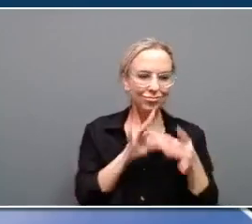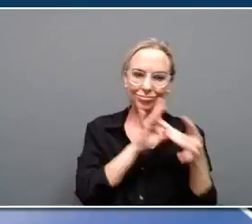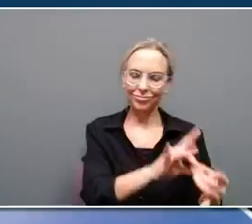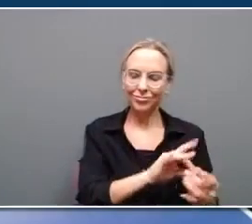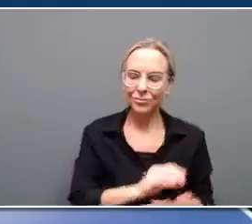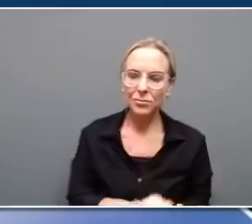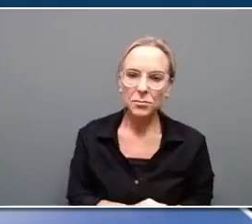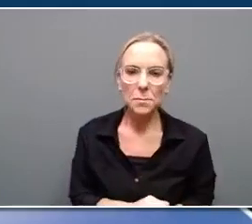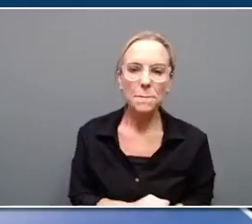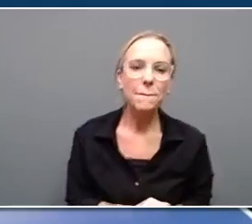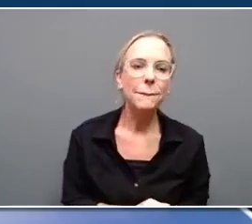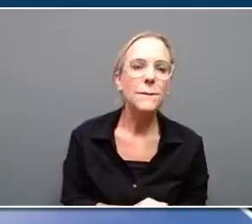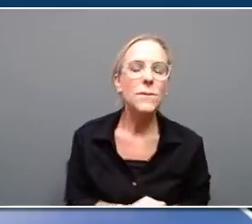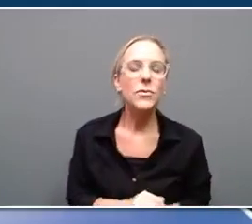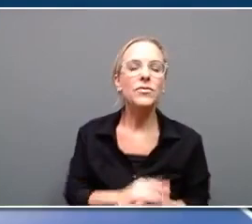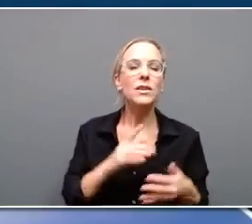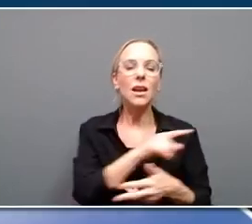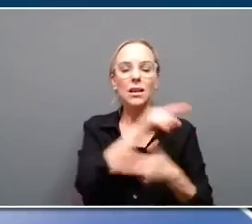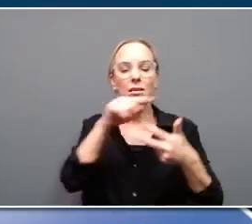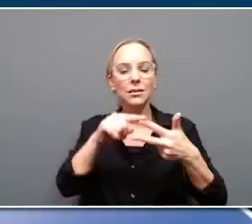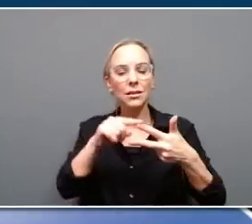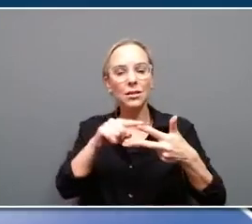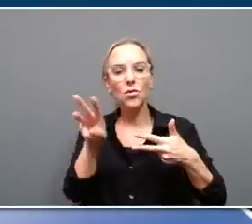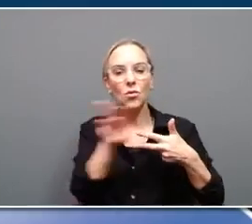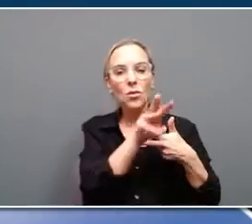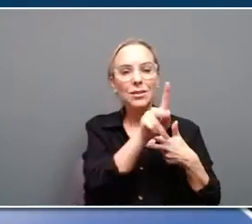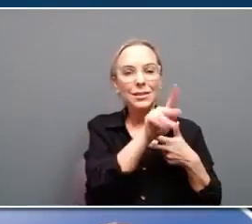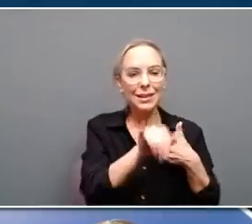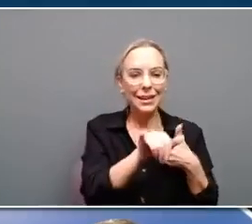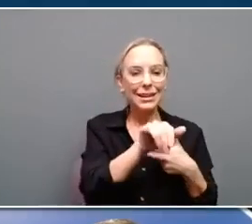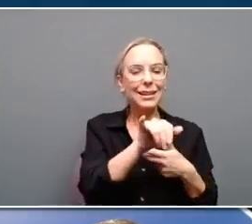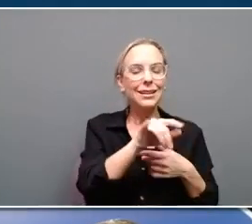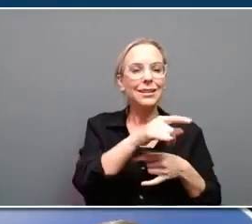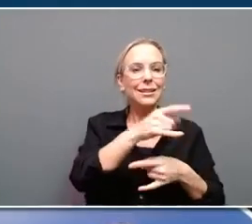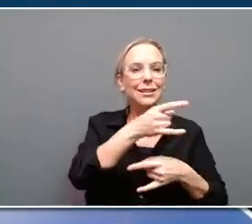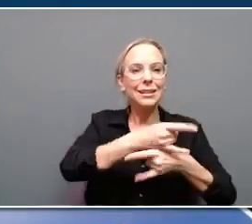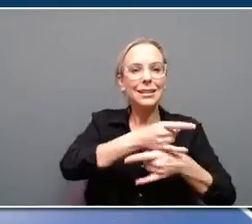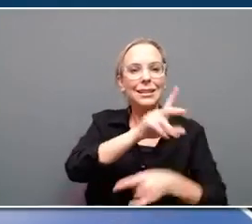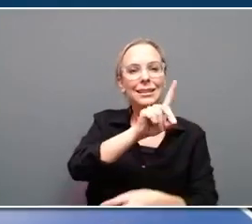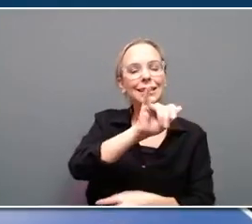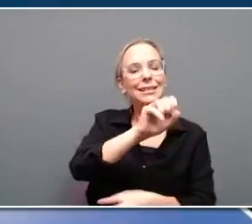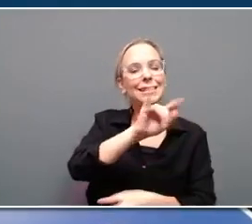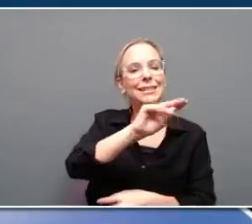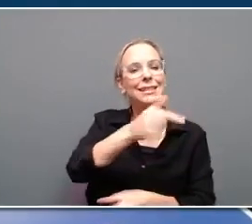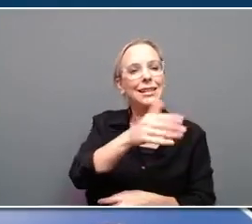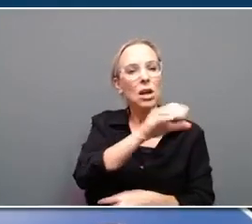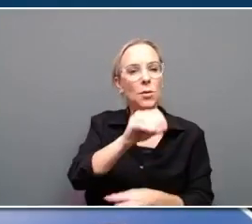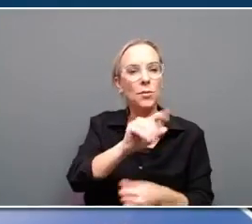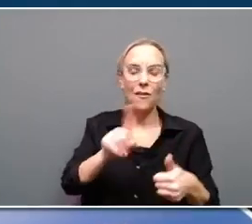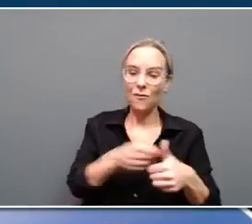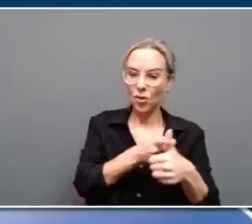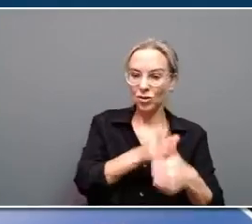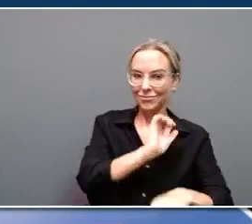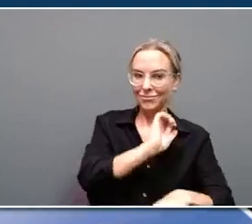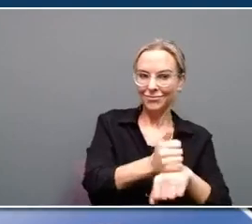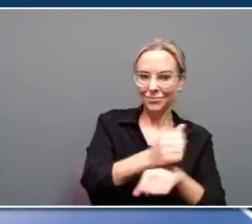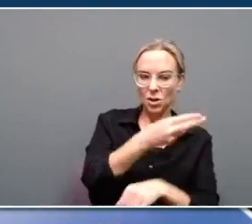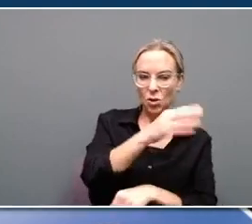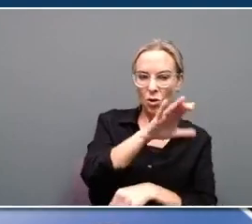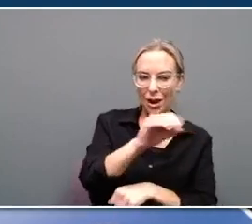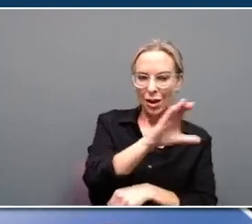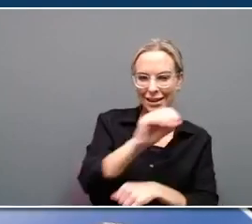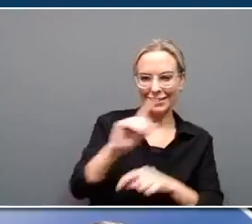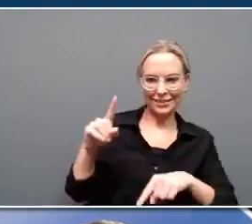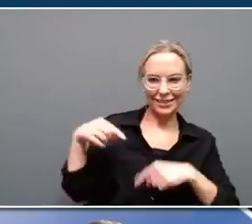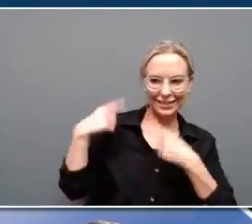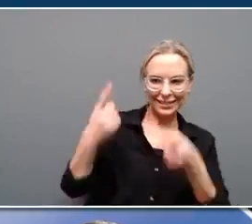The next one, Western Kentucky Distilling Company, the first official distillery in Ohio County since Prohibition, officially opened its